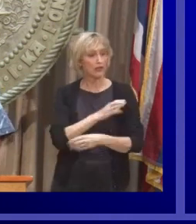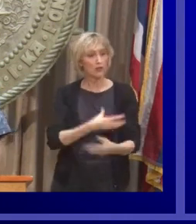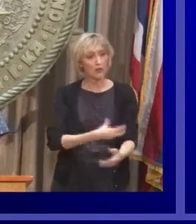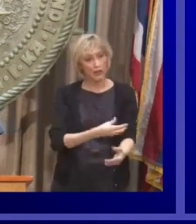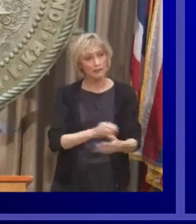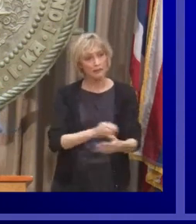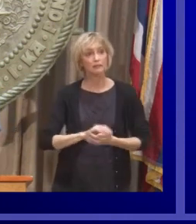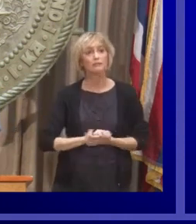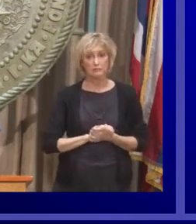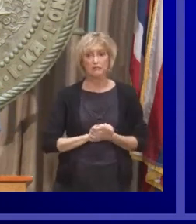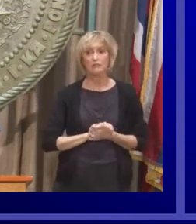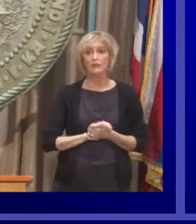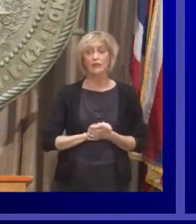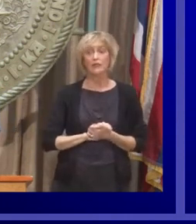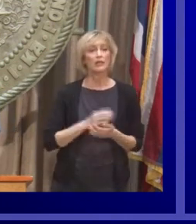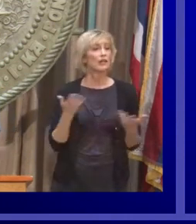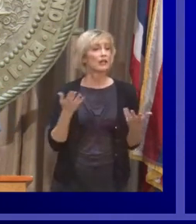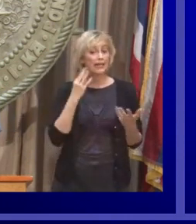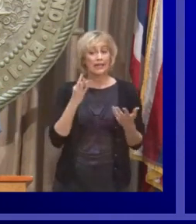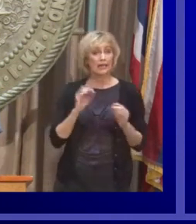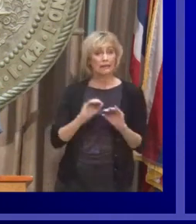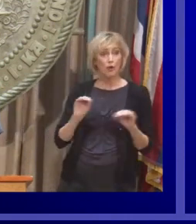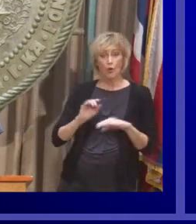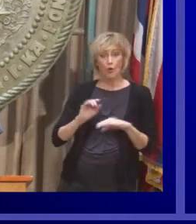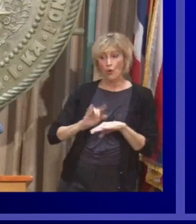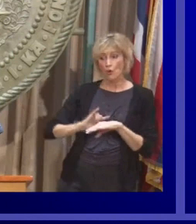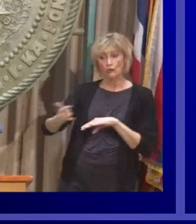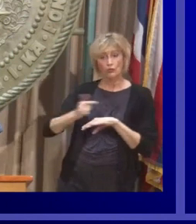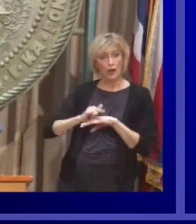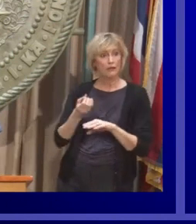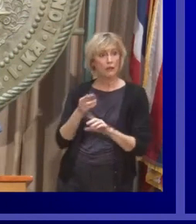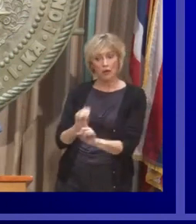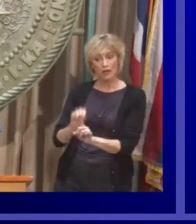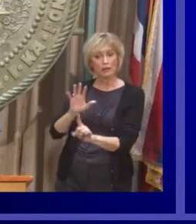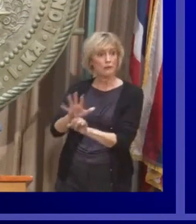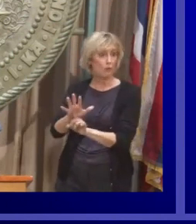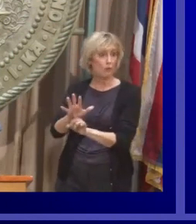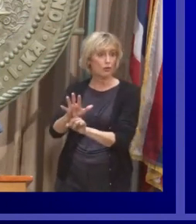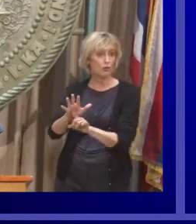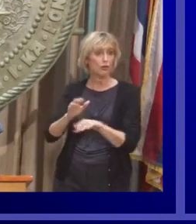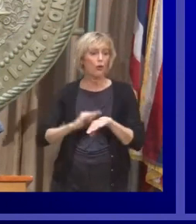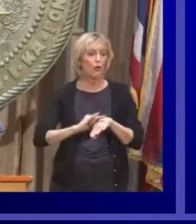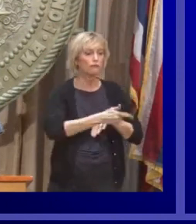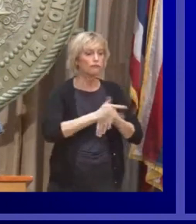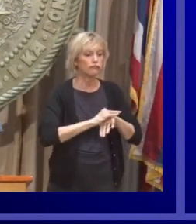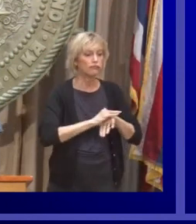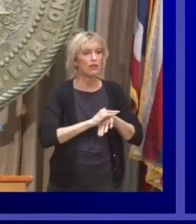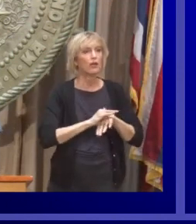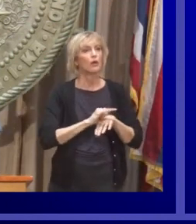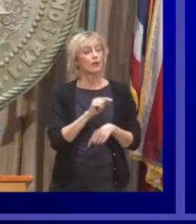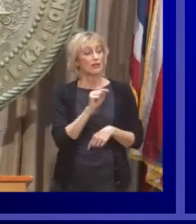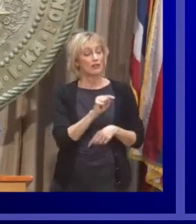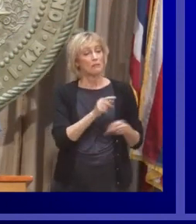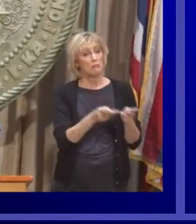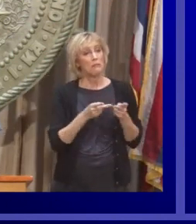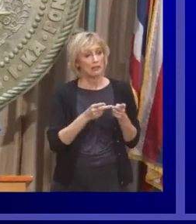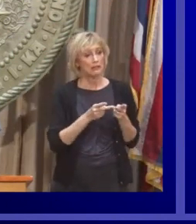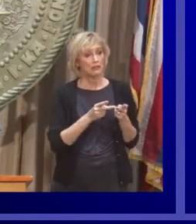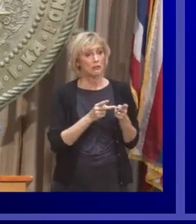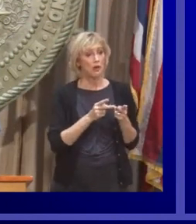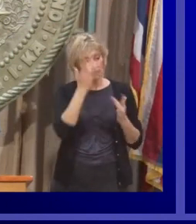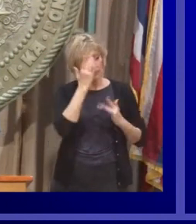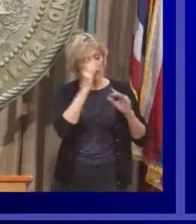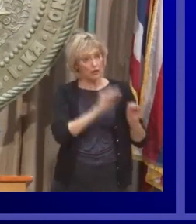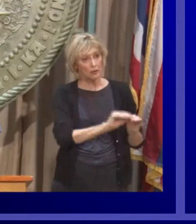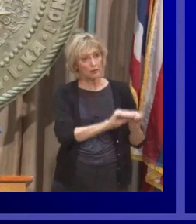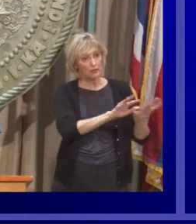from cases where there's been no travel or exposure to individuals who've traveled to areas where the virus is widespread. So it's